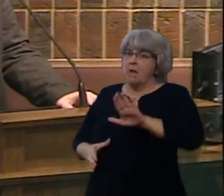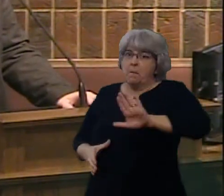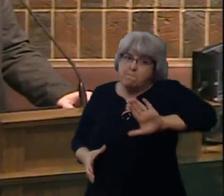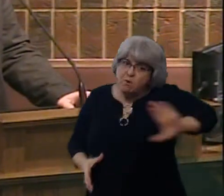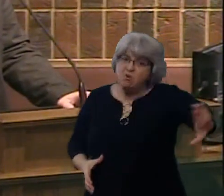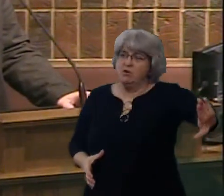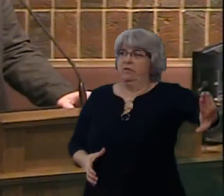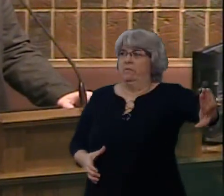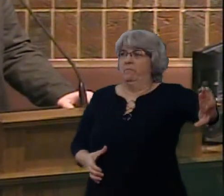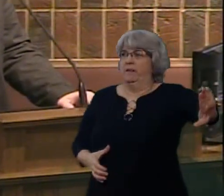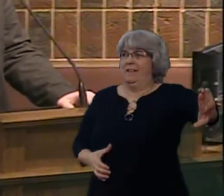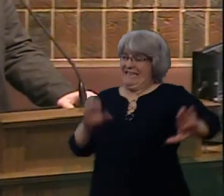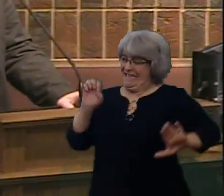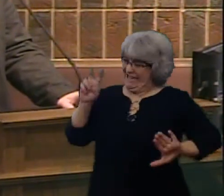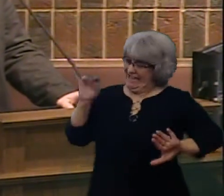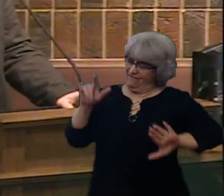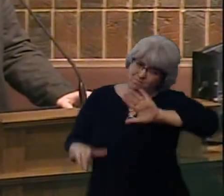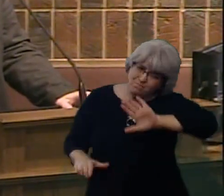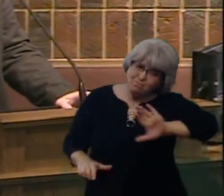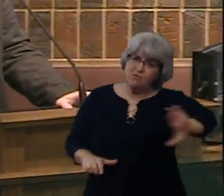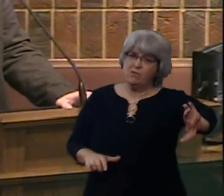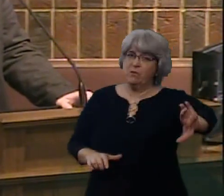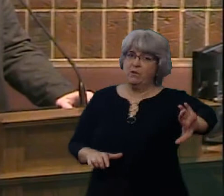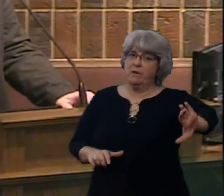Push away these evil things and